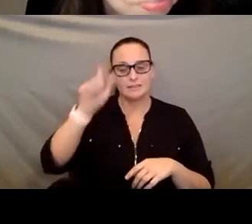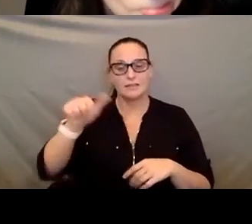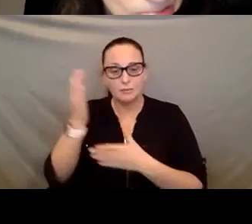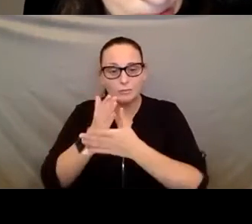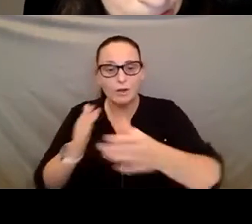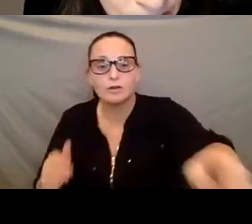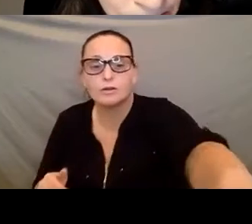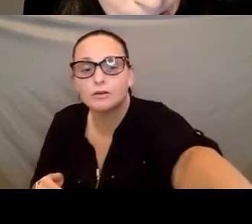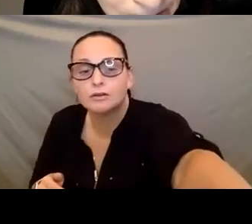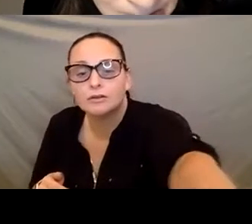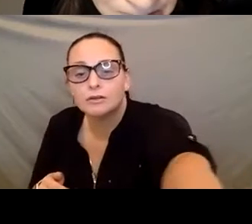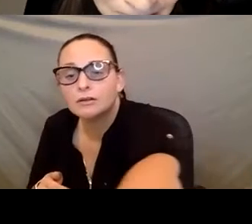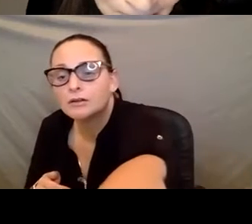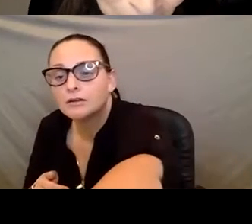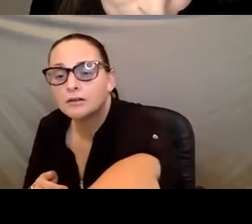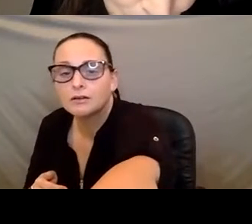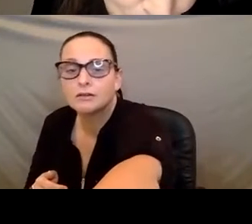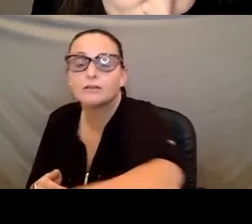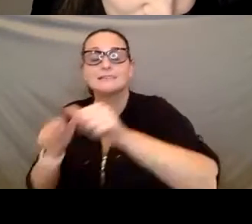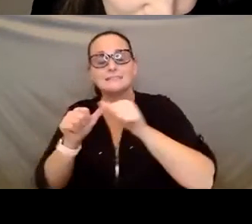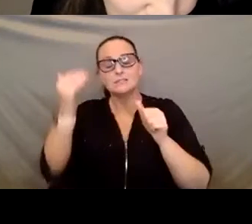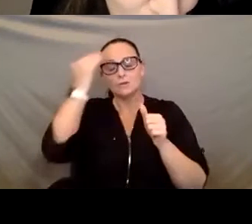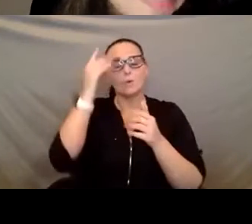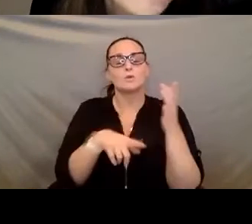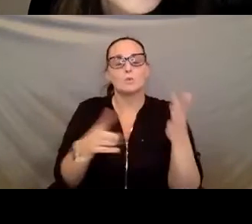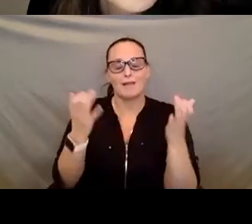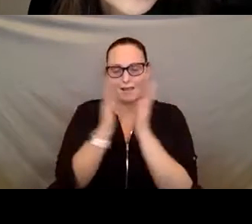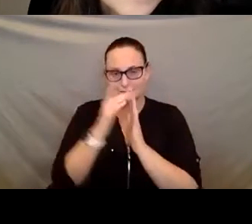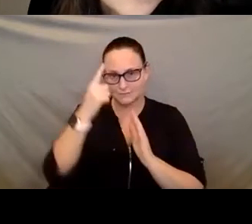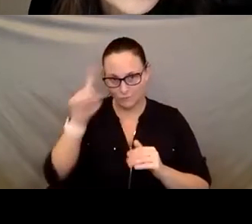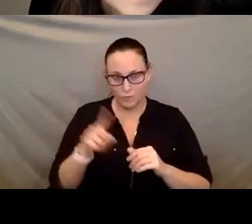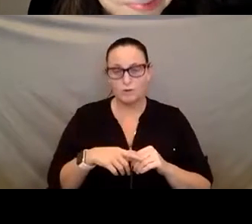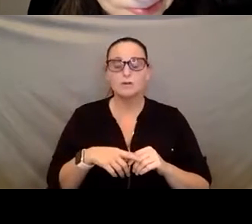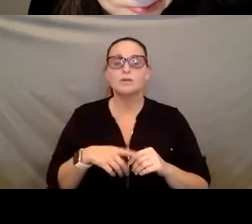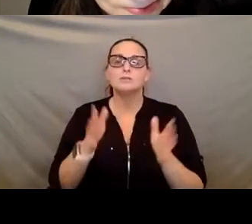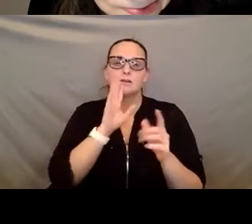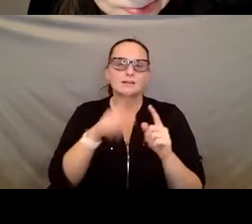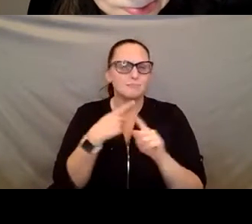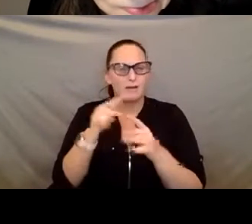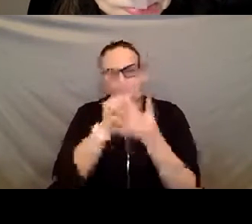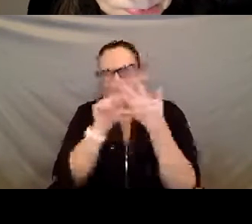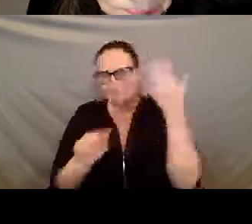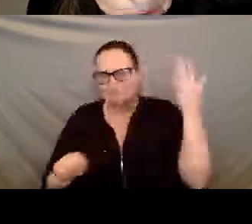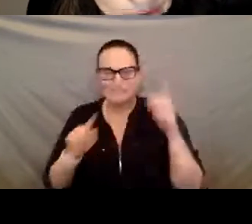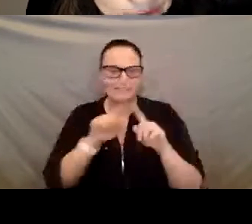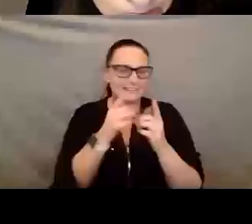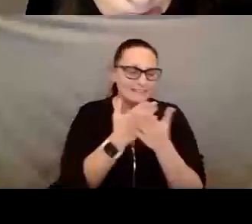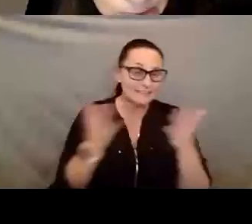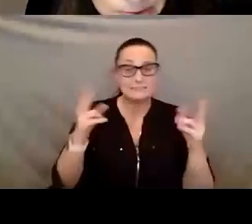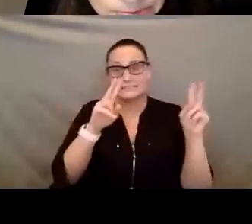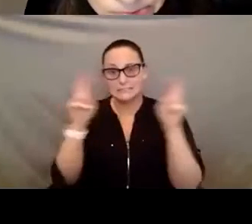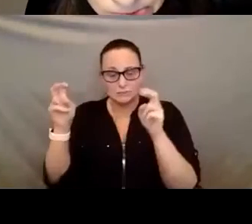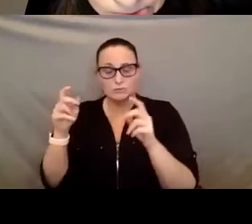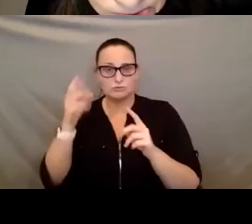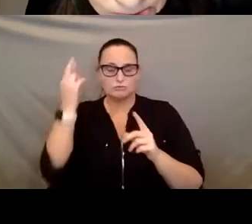just to consistently know what you would like to ask for. I think, we talked about all these things, and these are issues. The